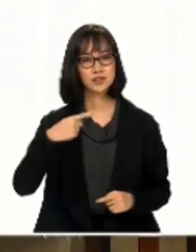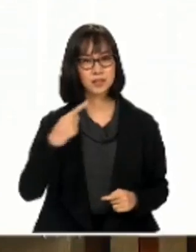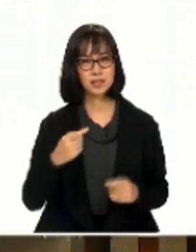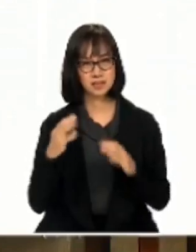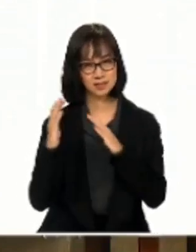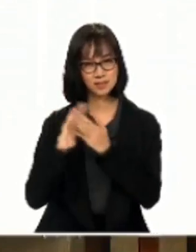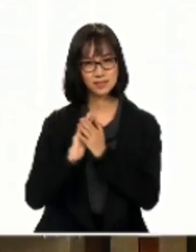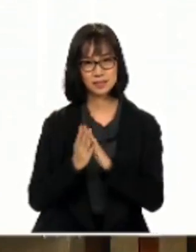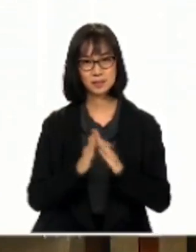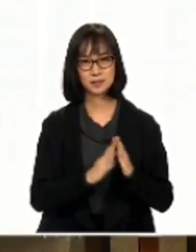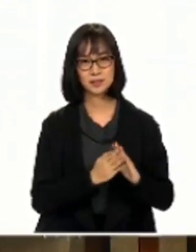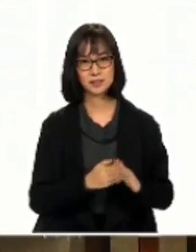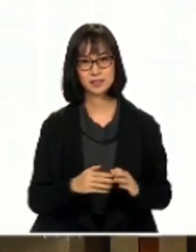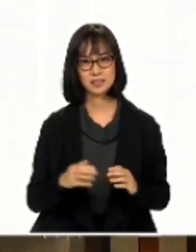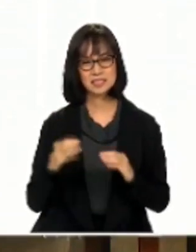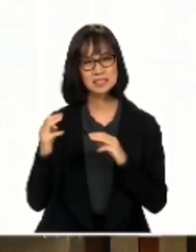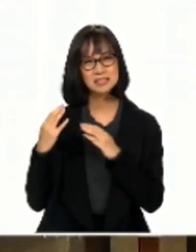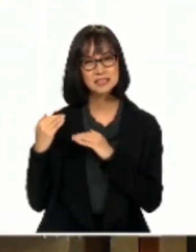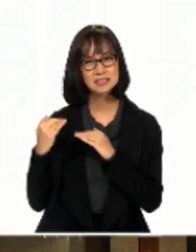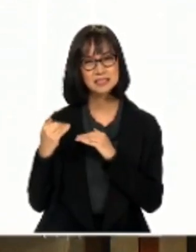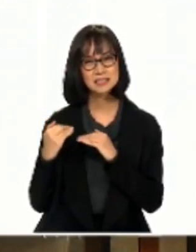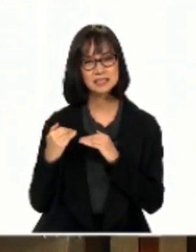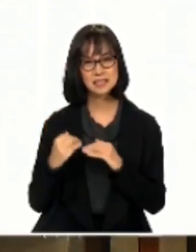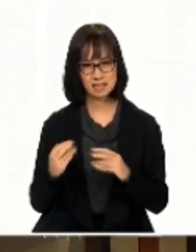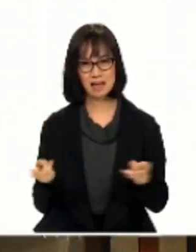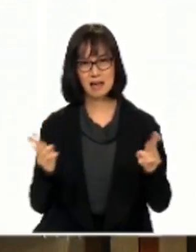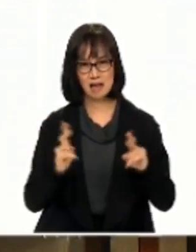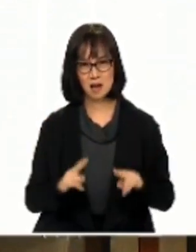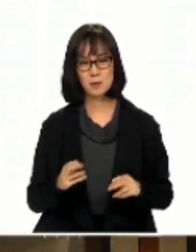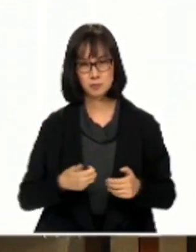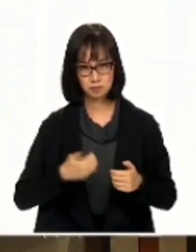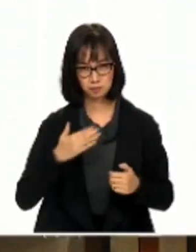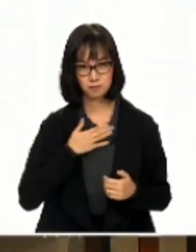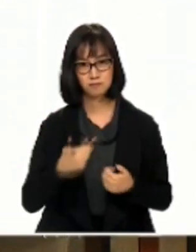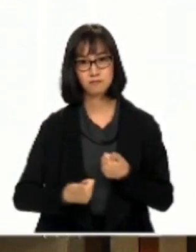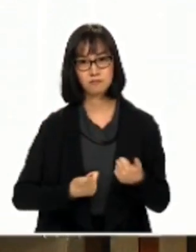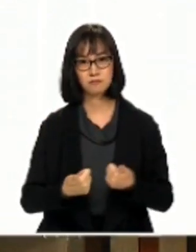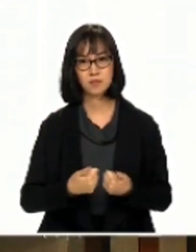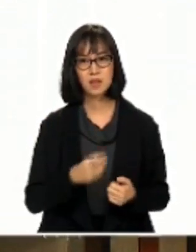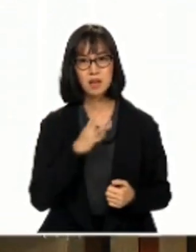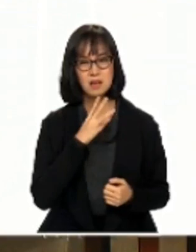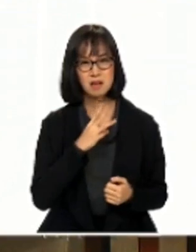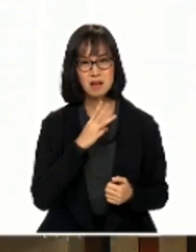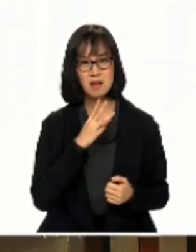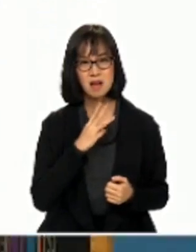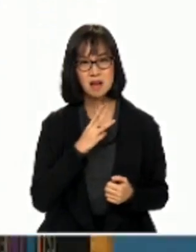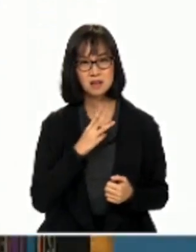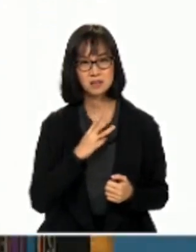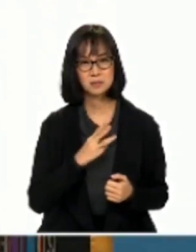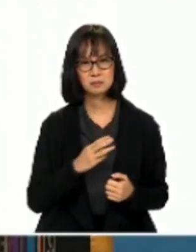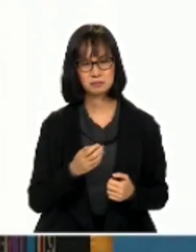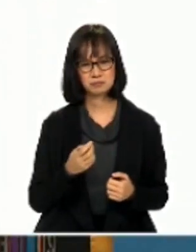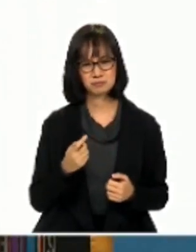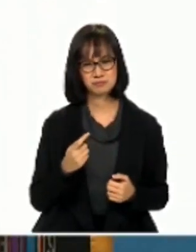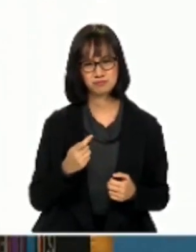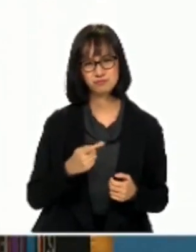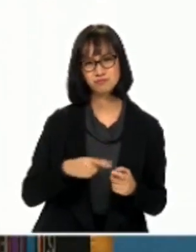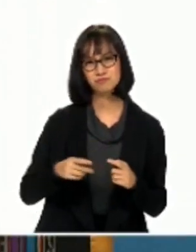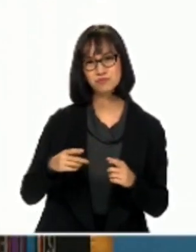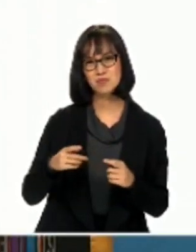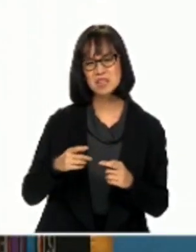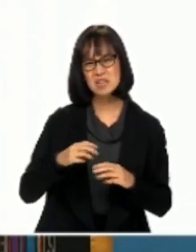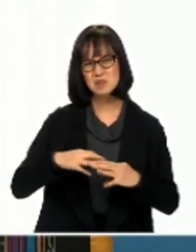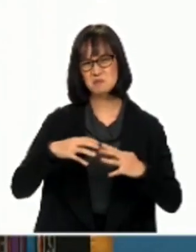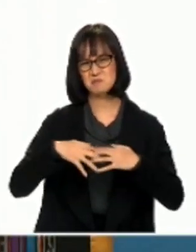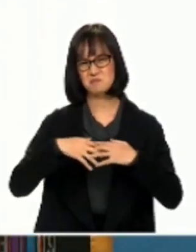time. Along the waterways and shut down establishments that continue to pollute and